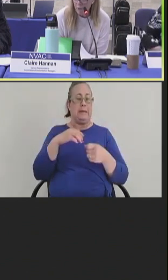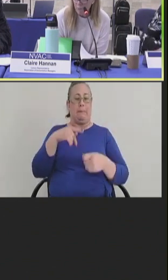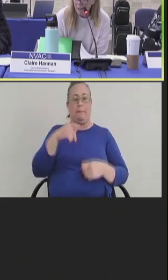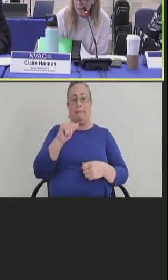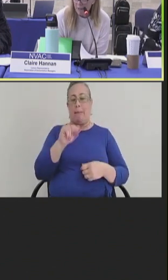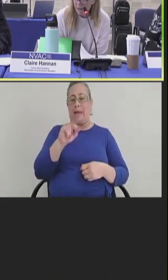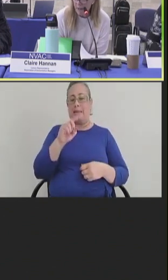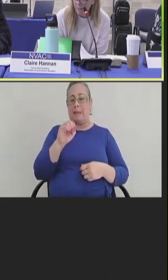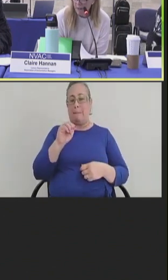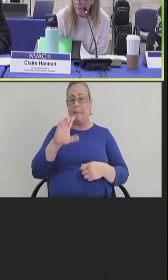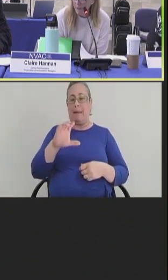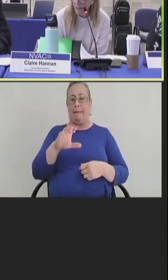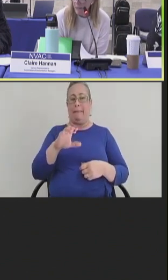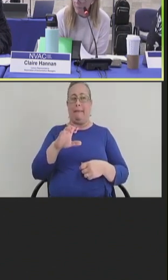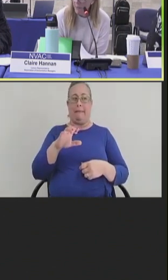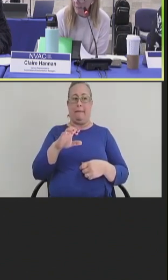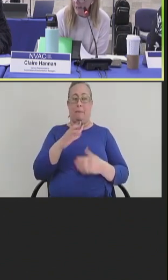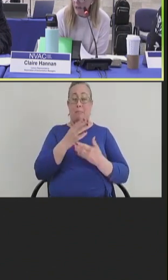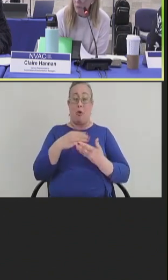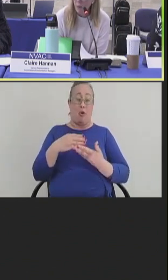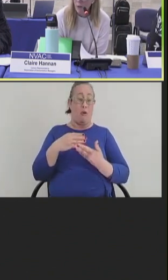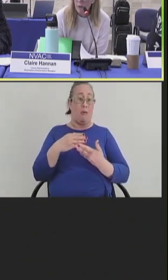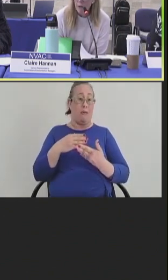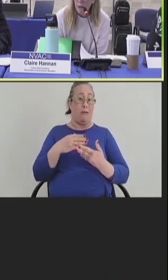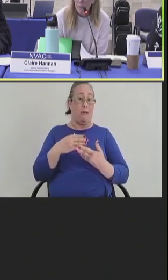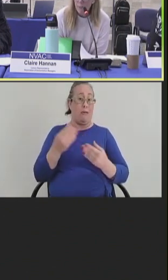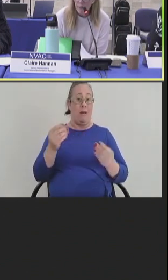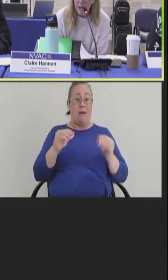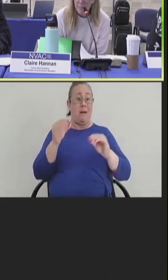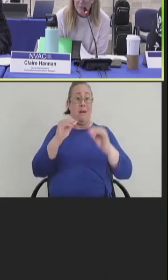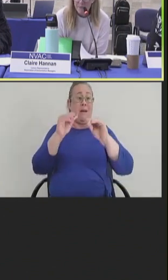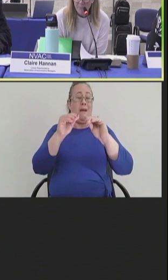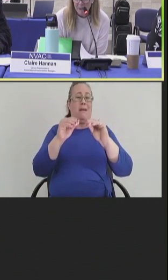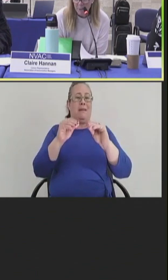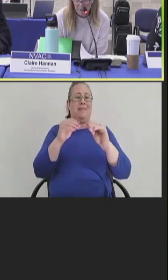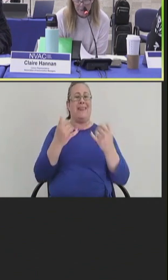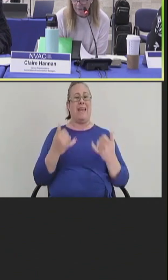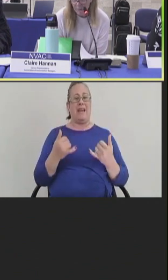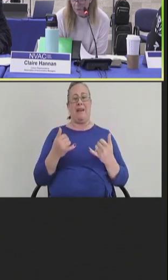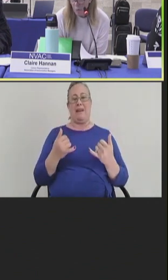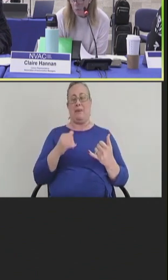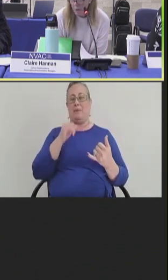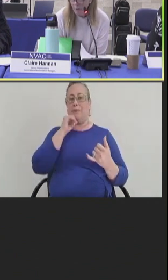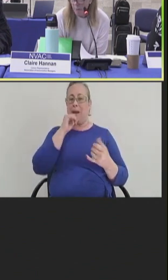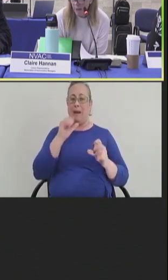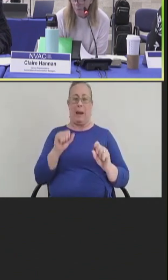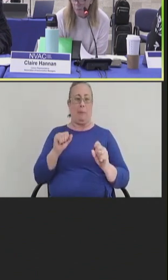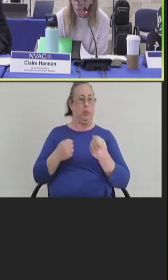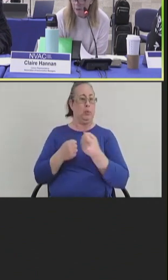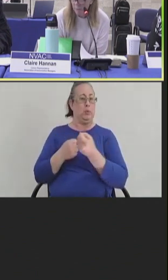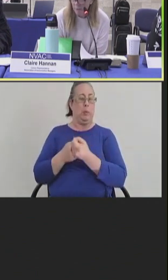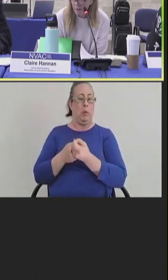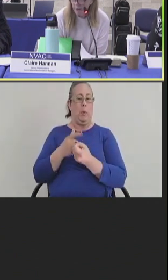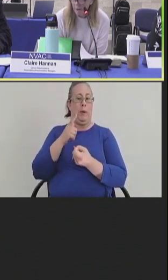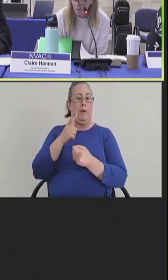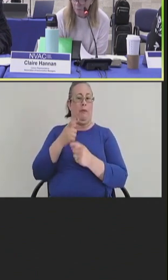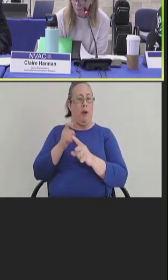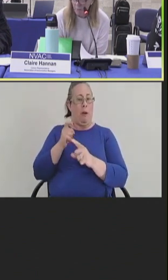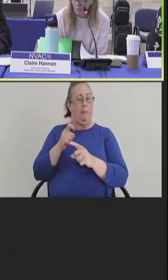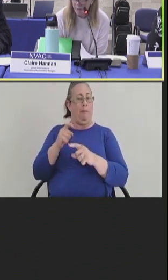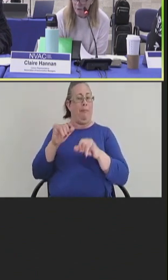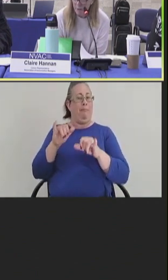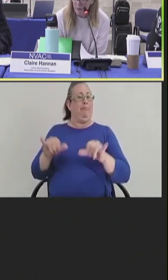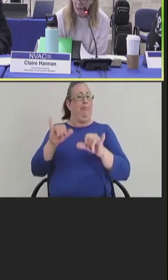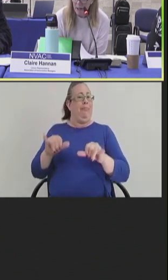infrastructure pieces coming into place, but now perhaps not being able to be supported by routine funding moving